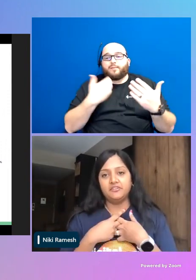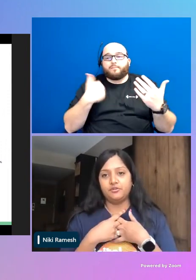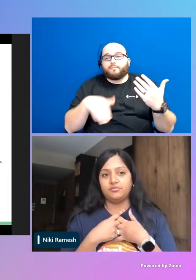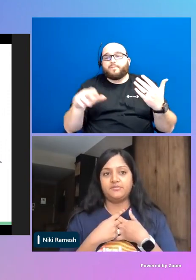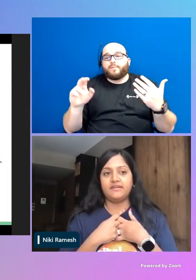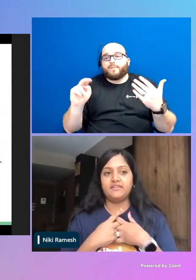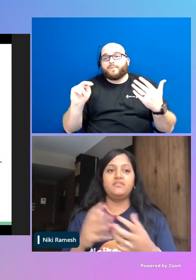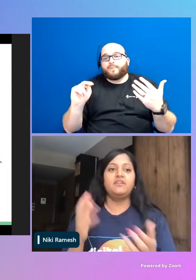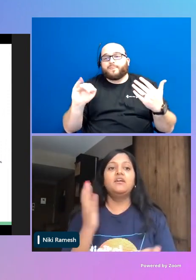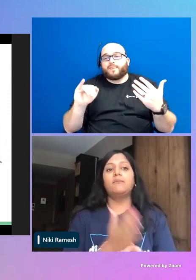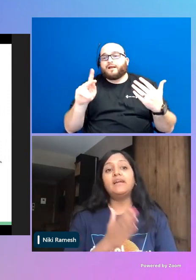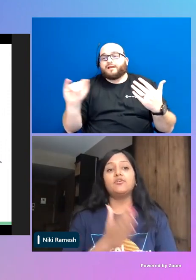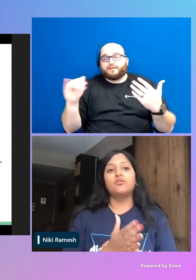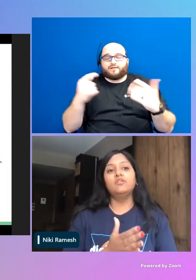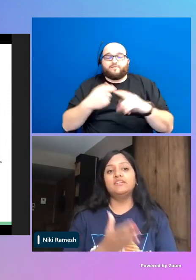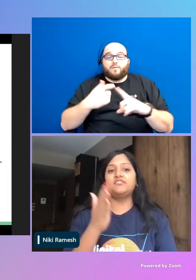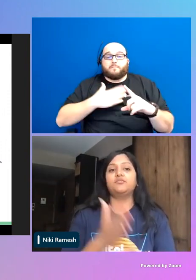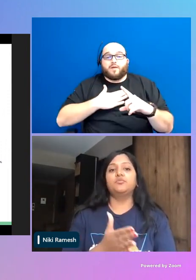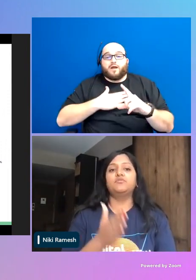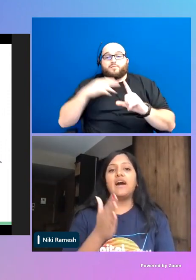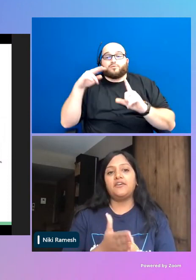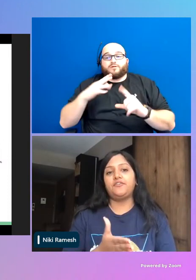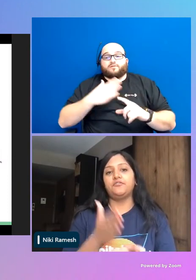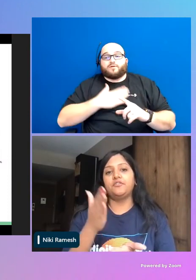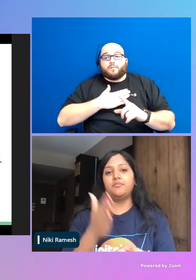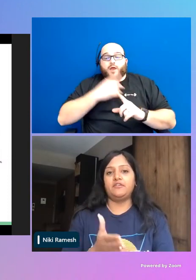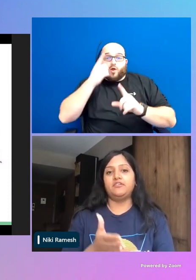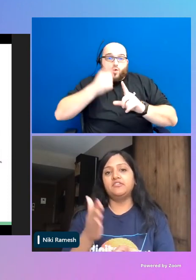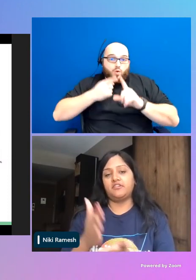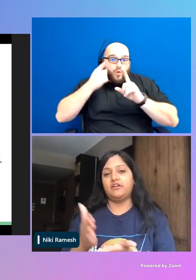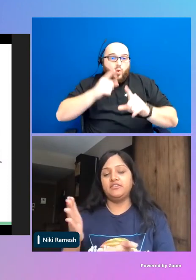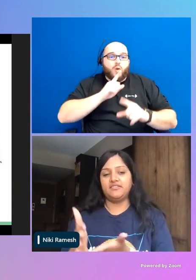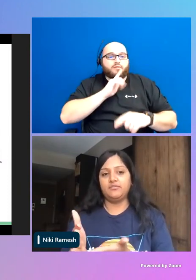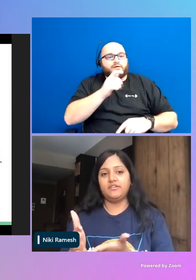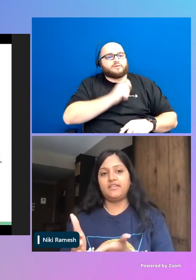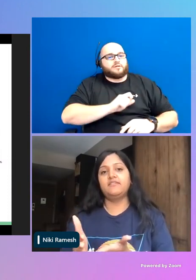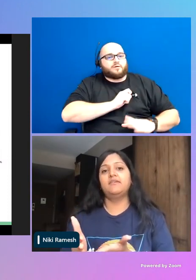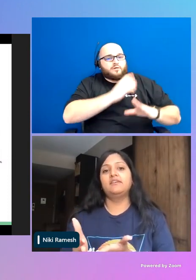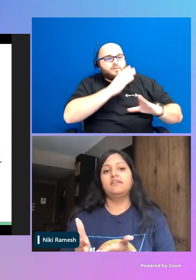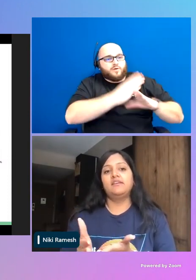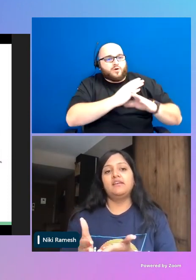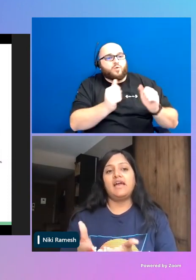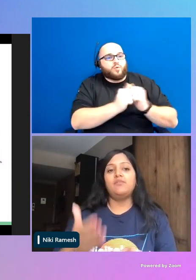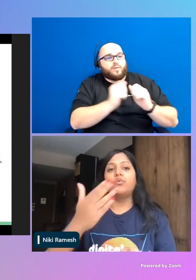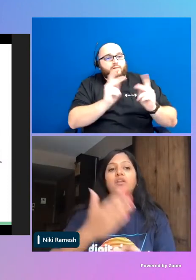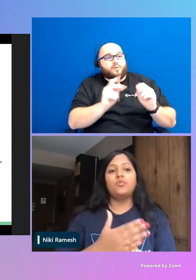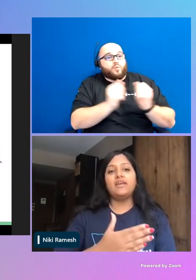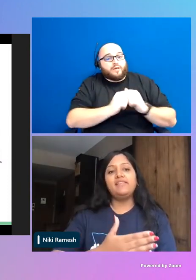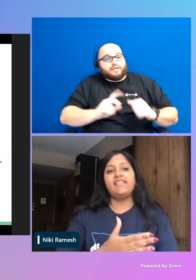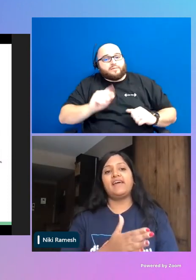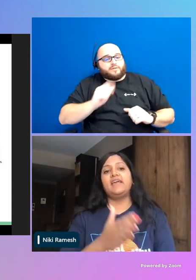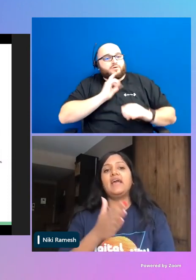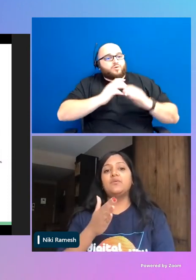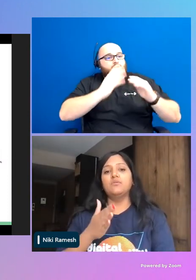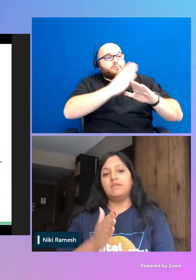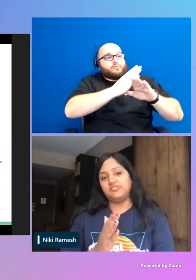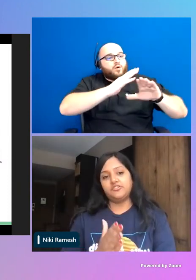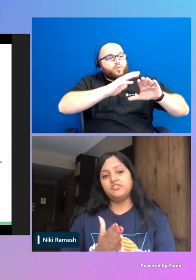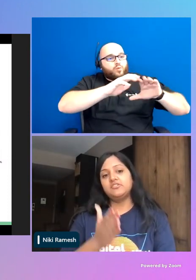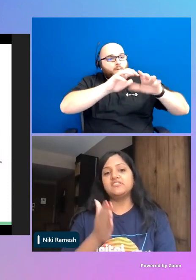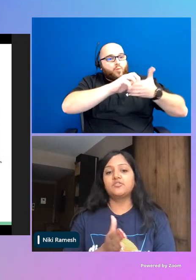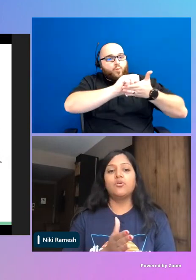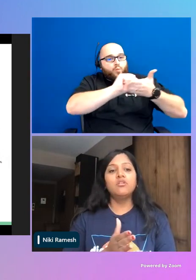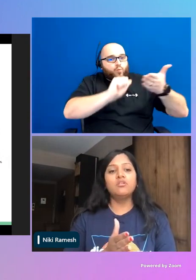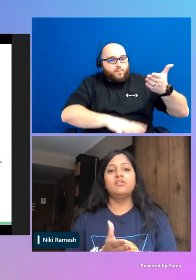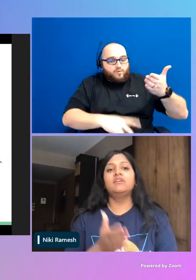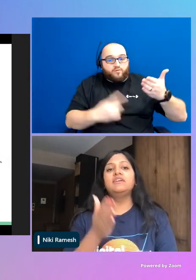from my individual perspective. My goal is to remove attitudinal barriers around disability. And one way that I will